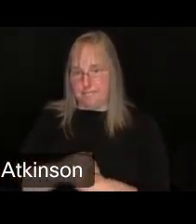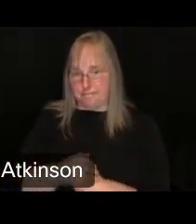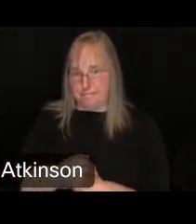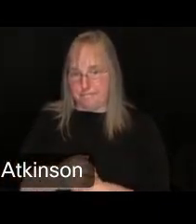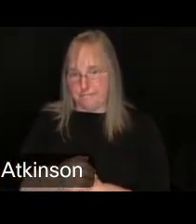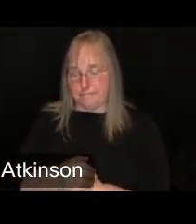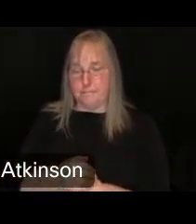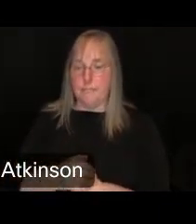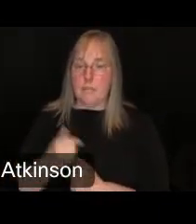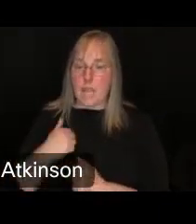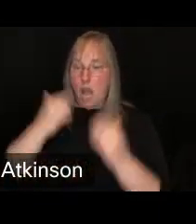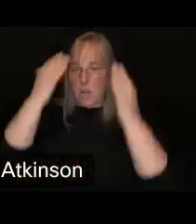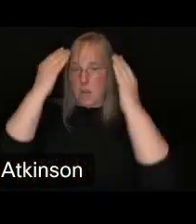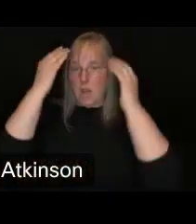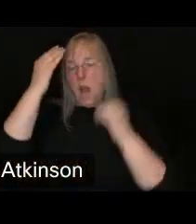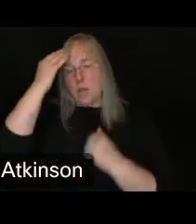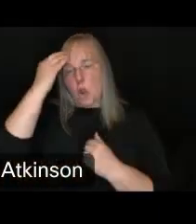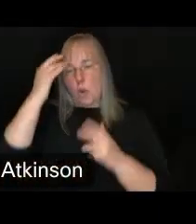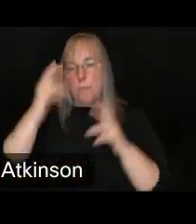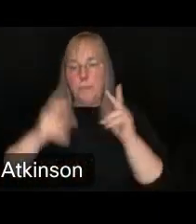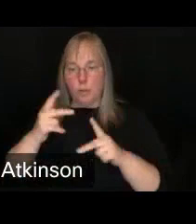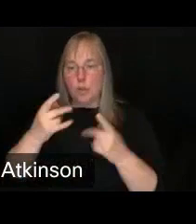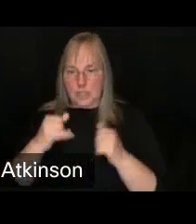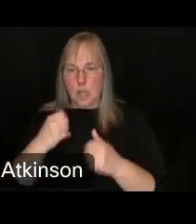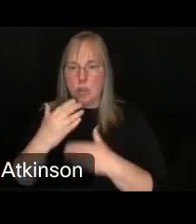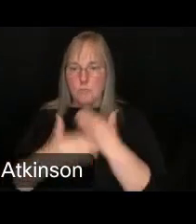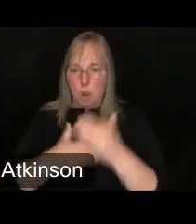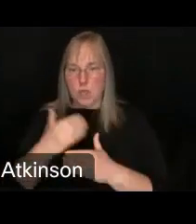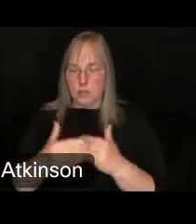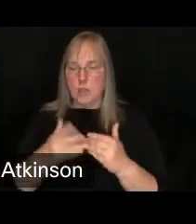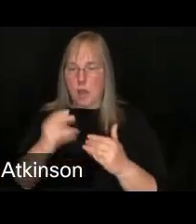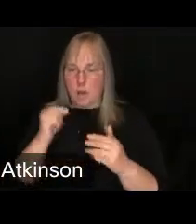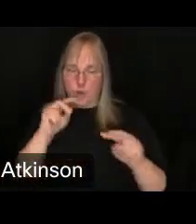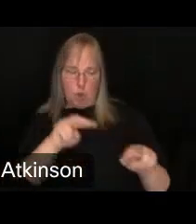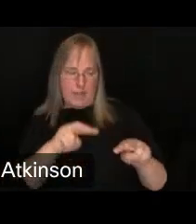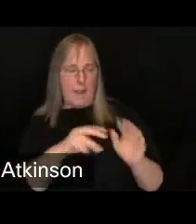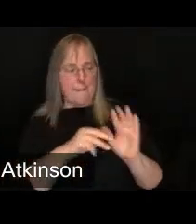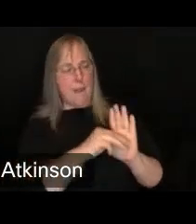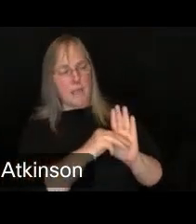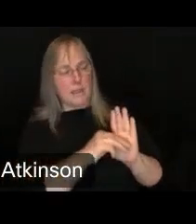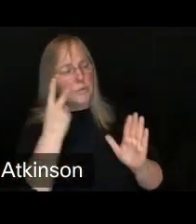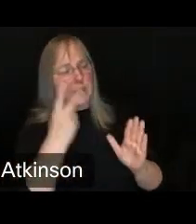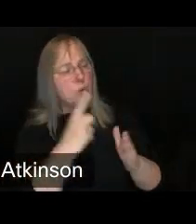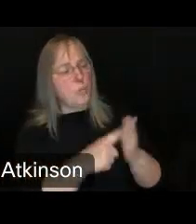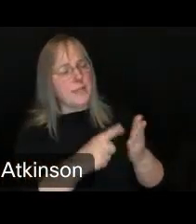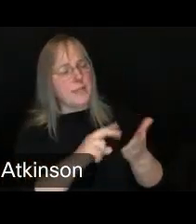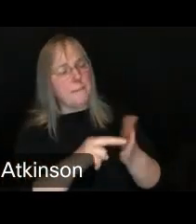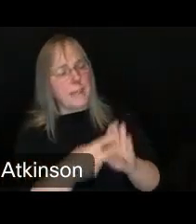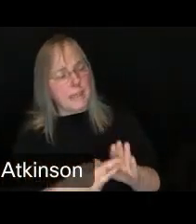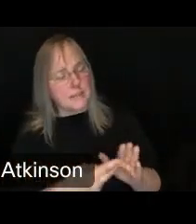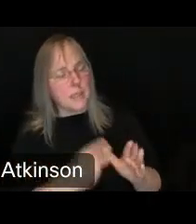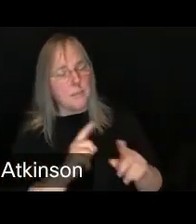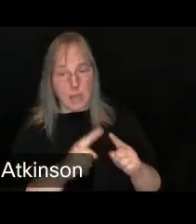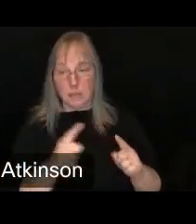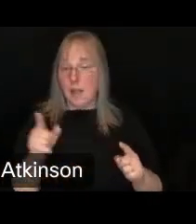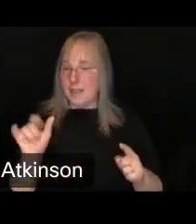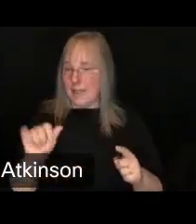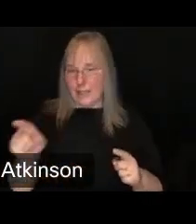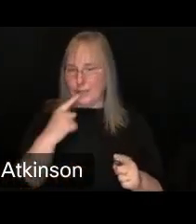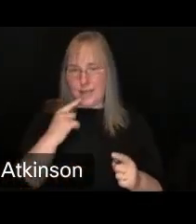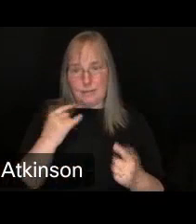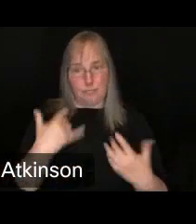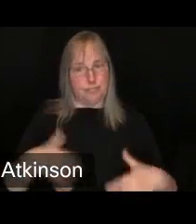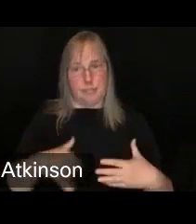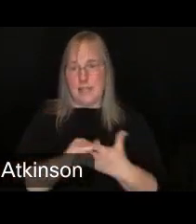I know folks are still in the process of looking at modeling to see what does that mean. But as you said, it's actually a pretty big issue. I think